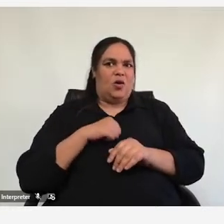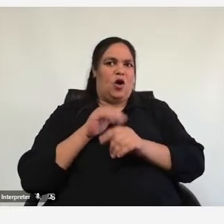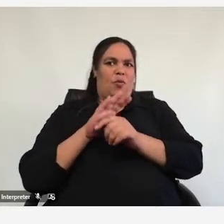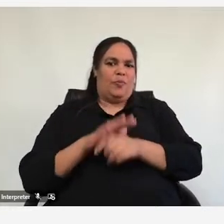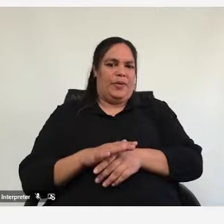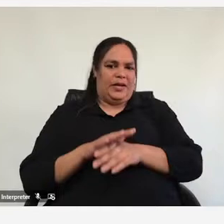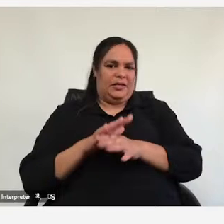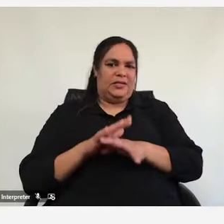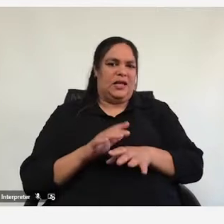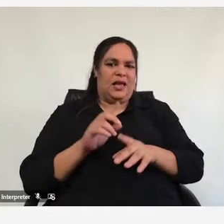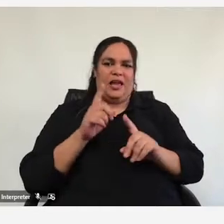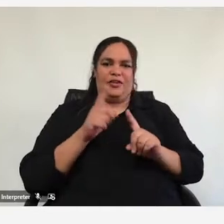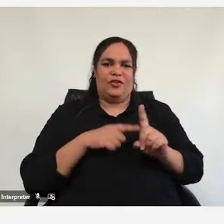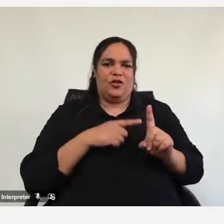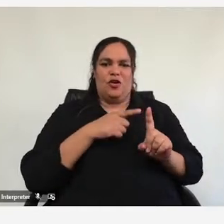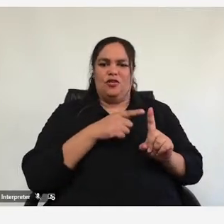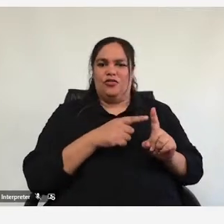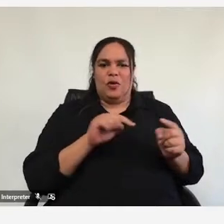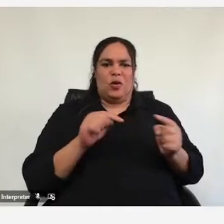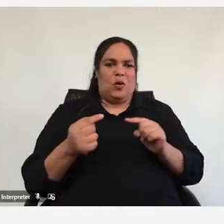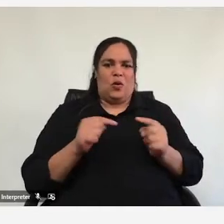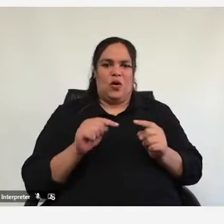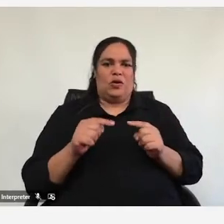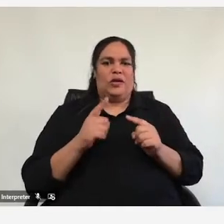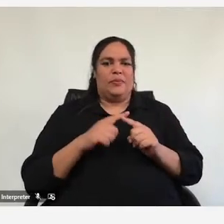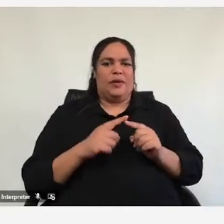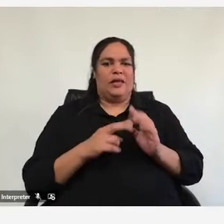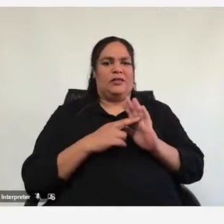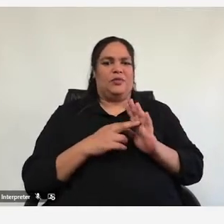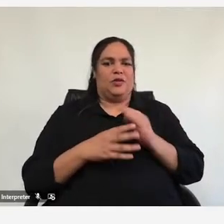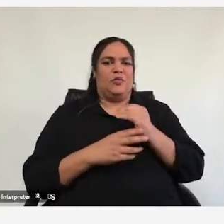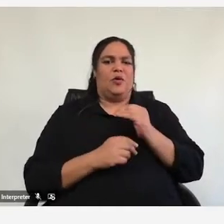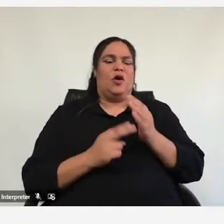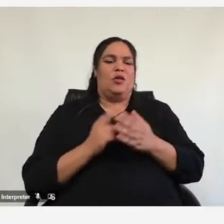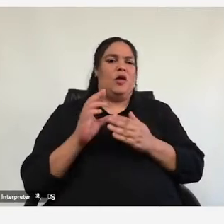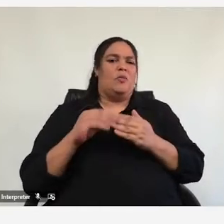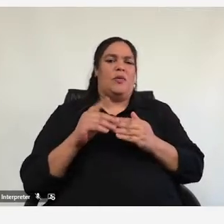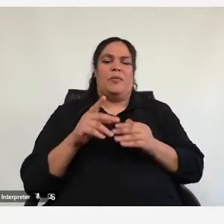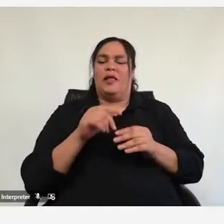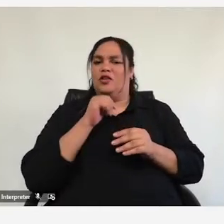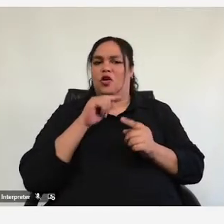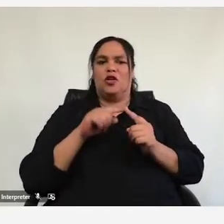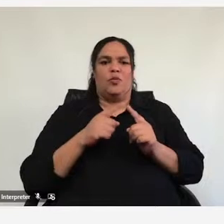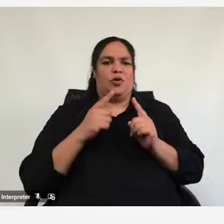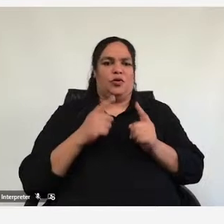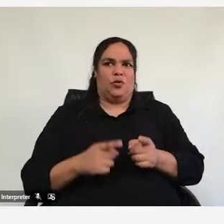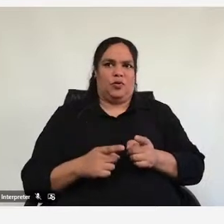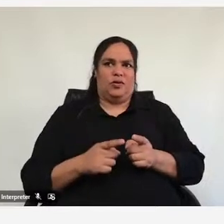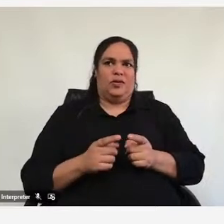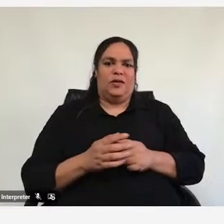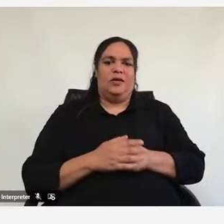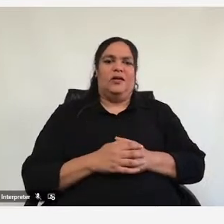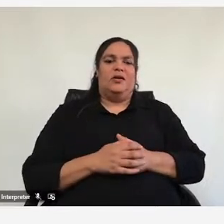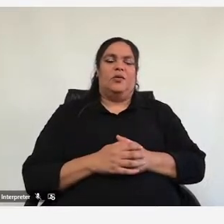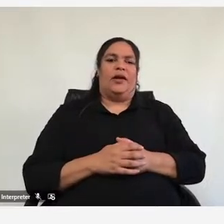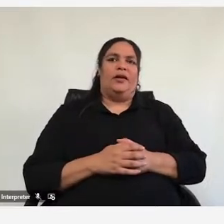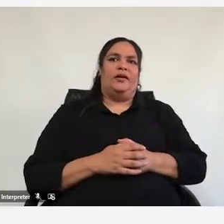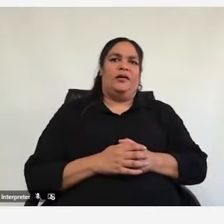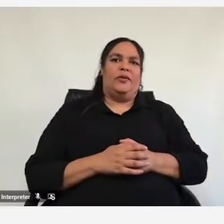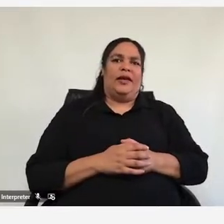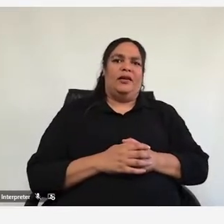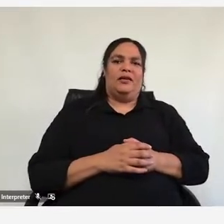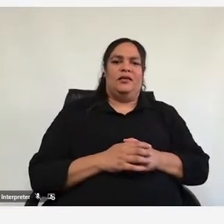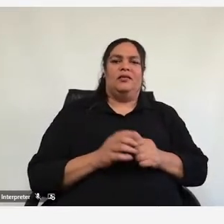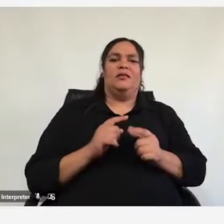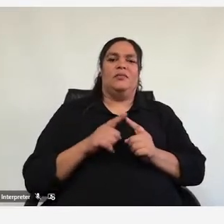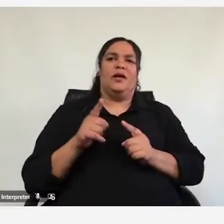with which he can argue that they represent the poor. Honourable yet they Member, remain that the is rich. not a point of order. The parliamentary privilege allows